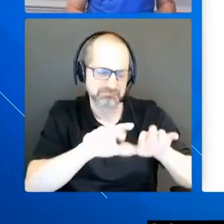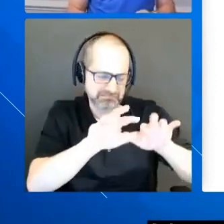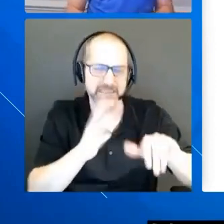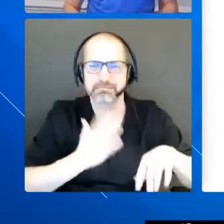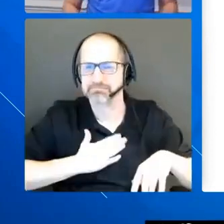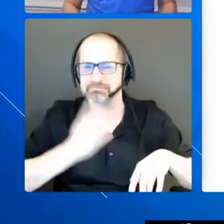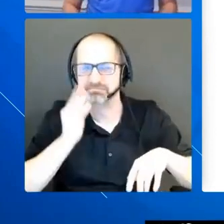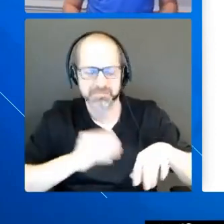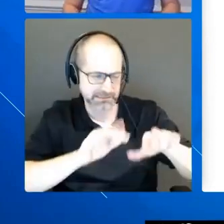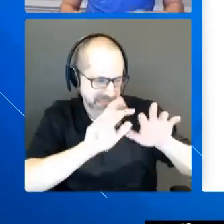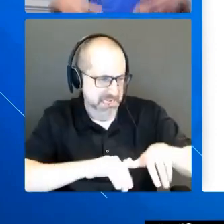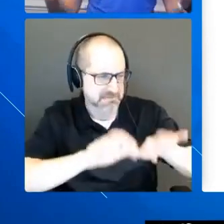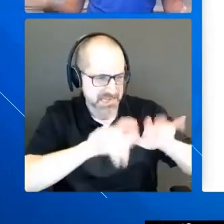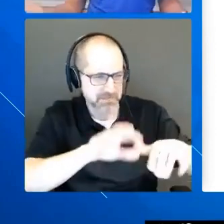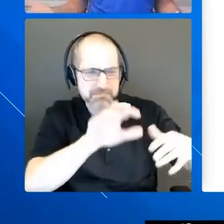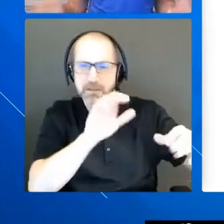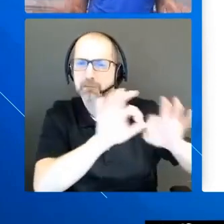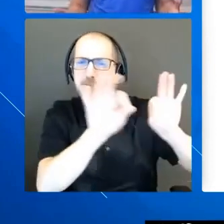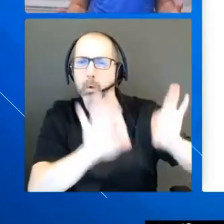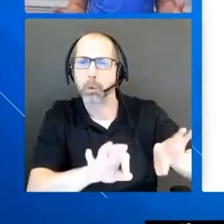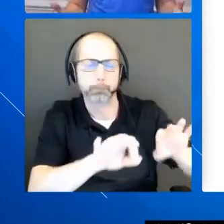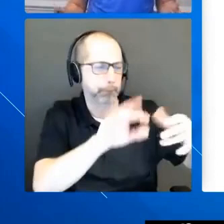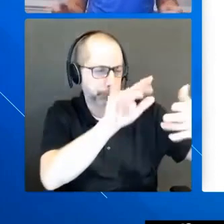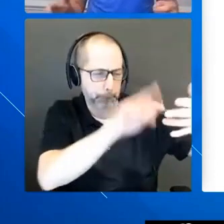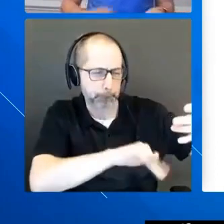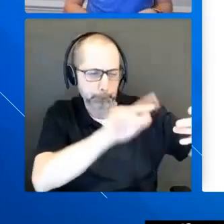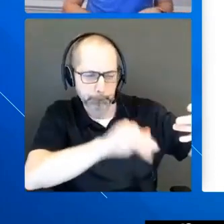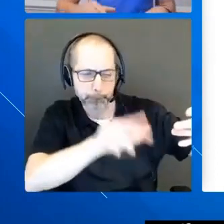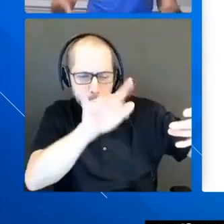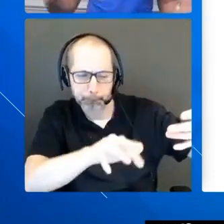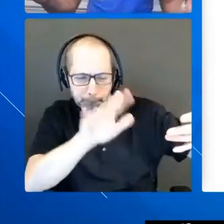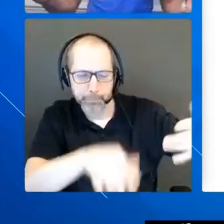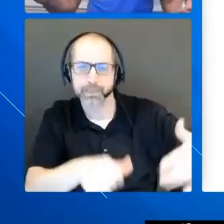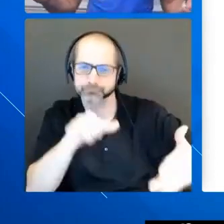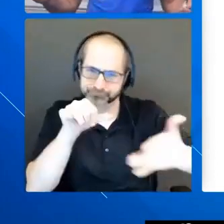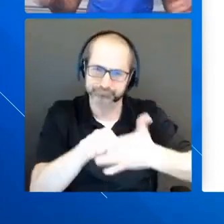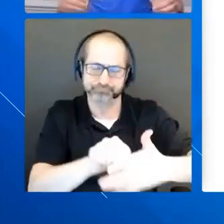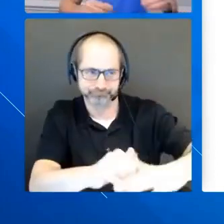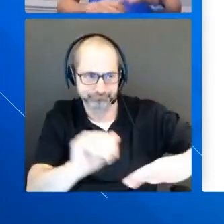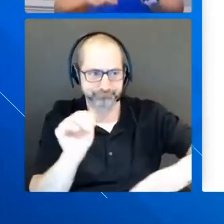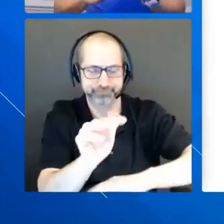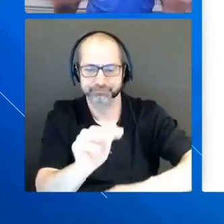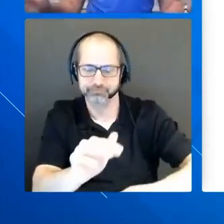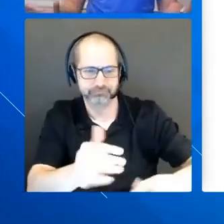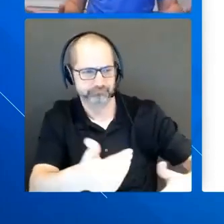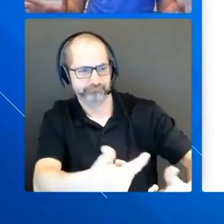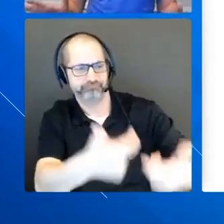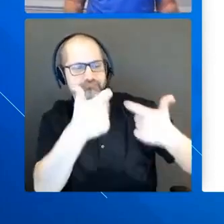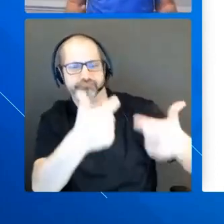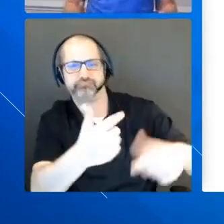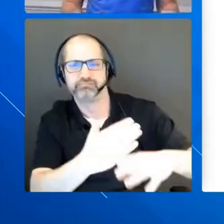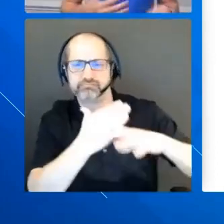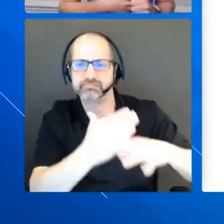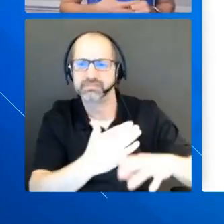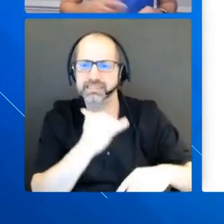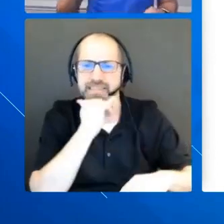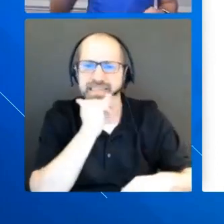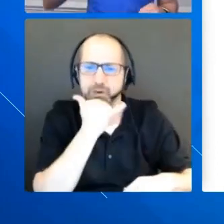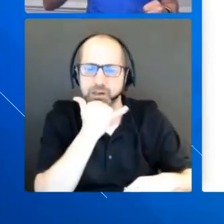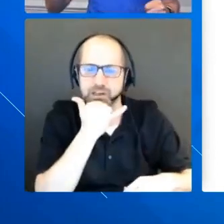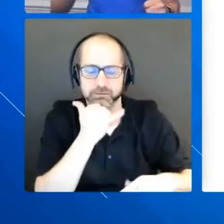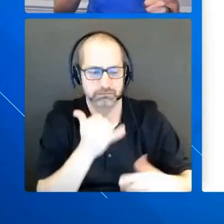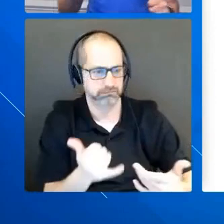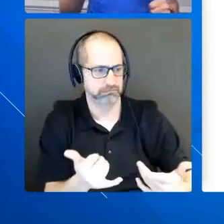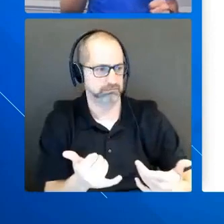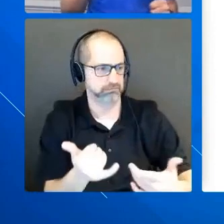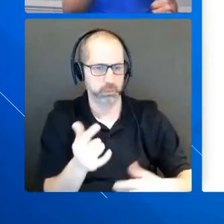clicked submit, and it said, "You have errors in submission." No field names, absolutely no context. It was up to me to kind of